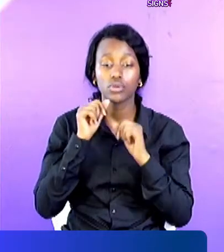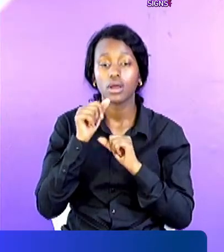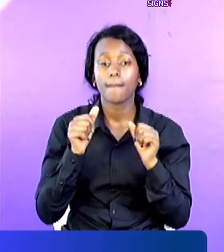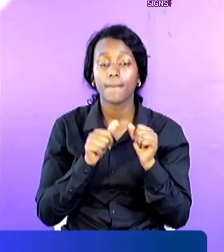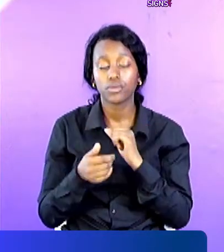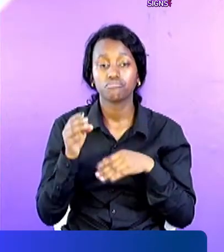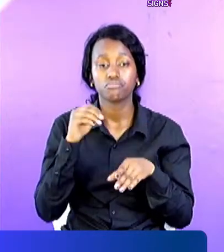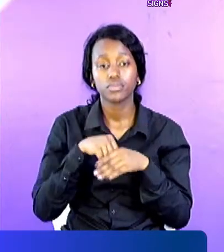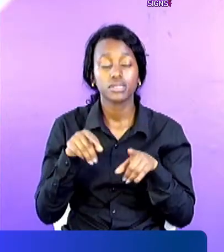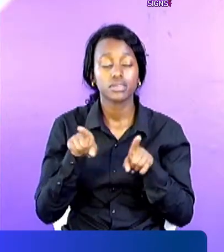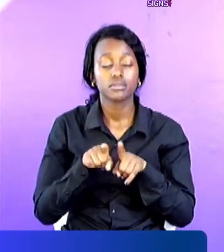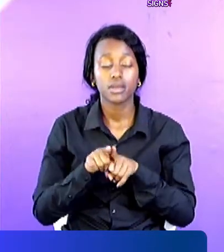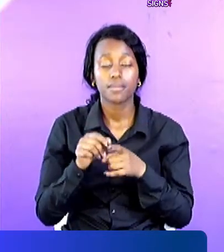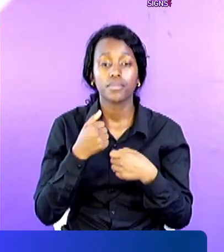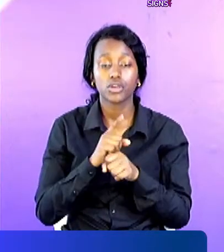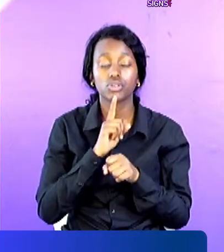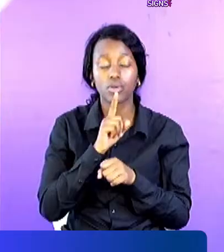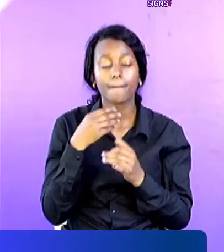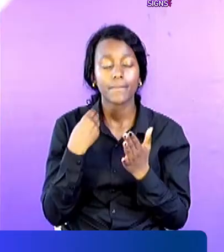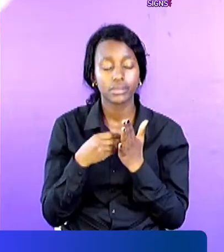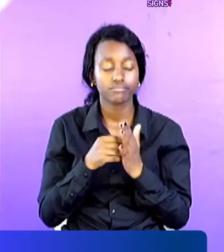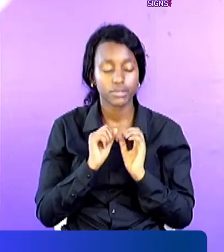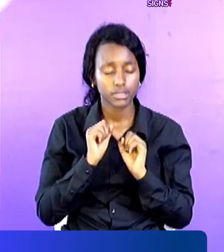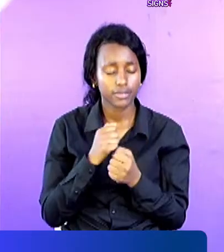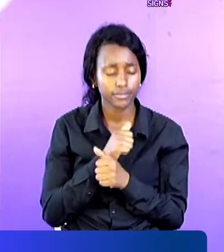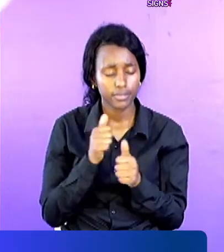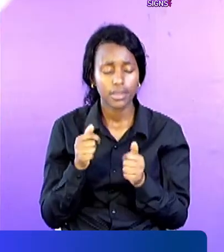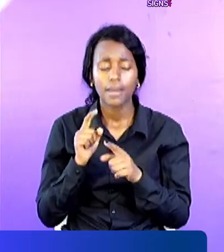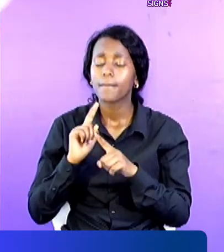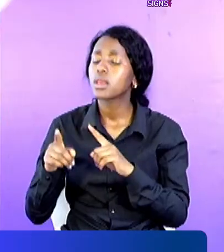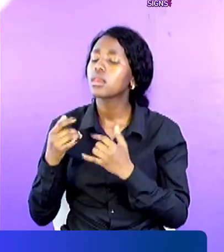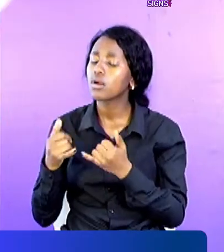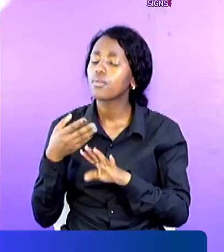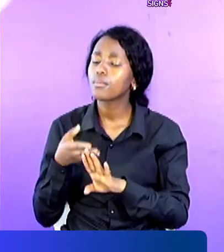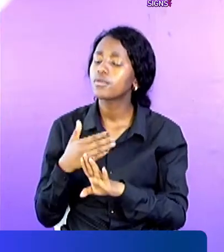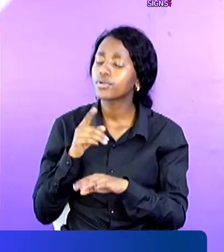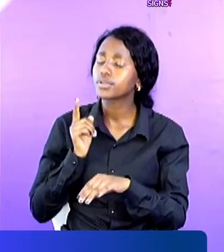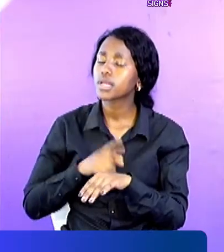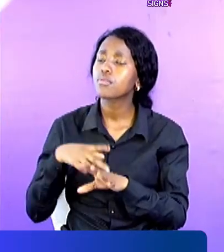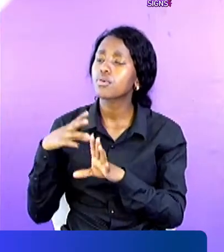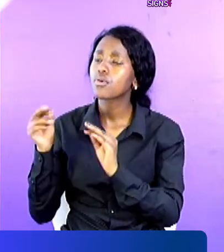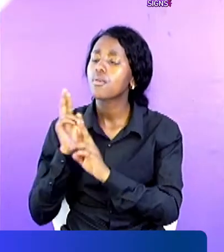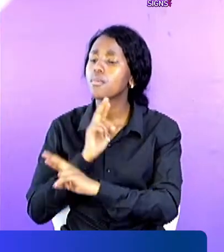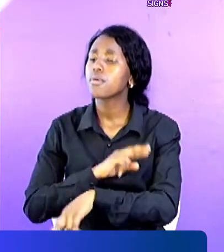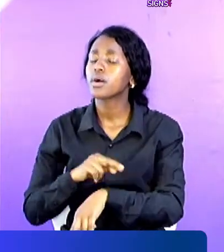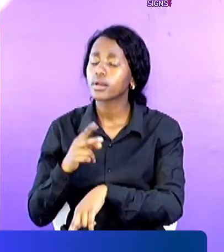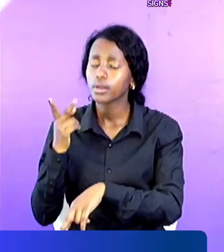going for the break, you brought my attention to a very important question that probably even our viewers have.